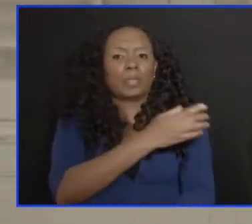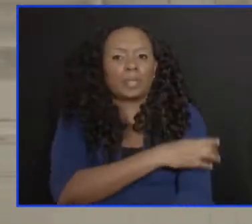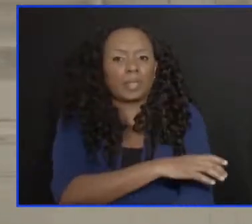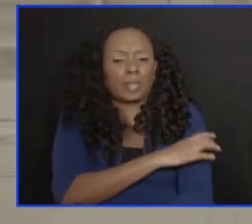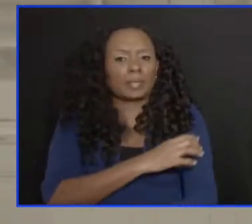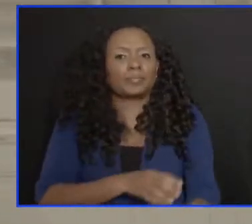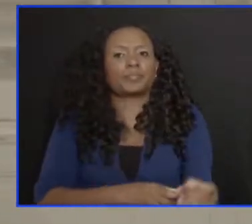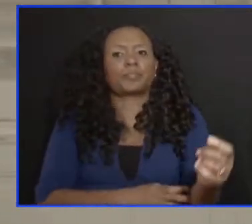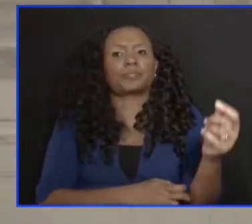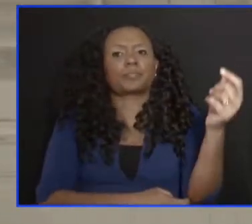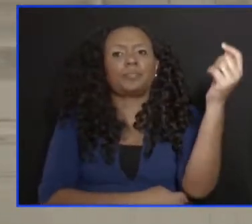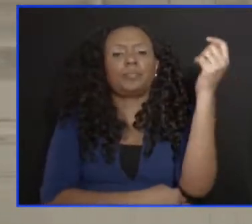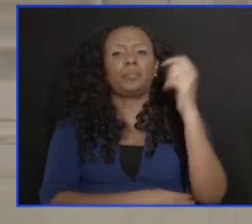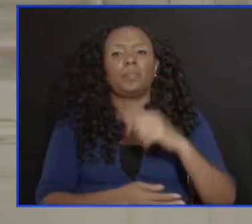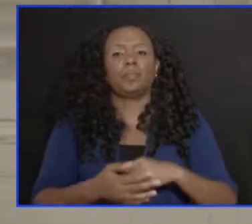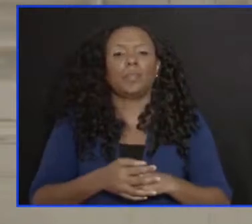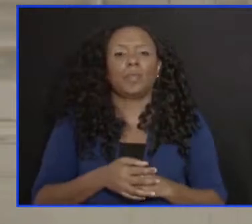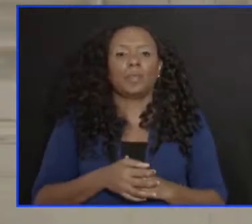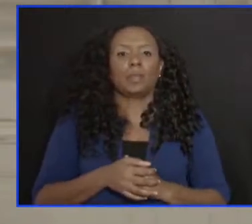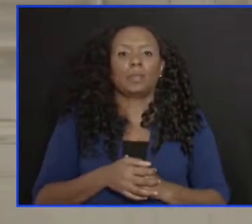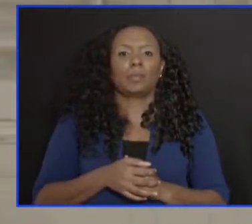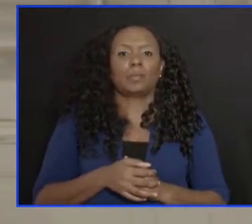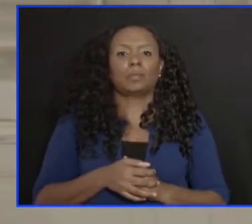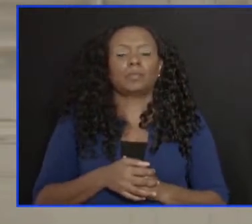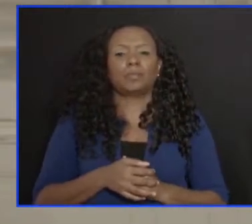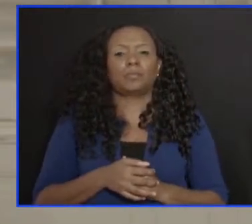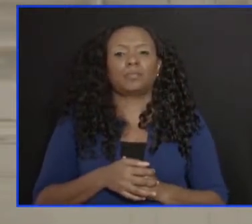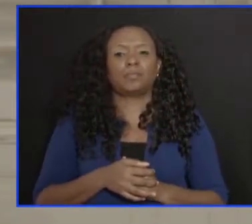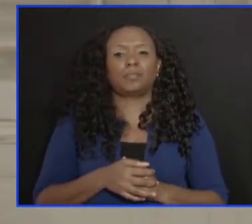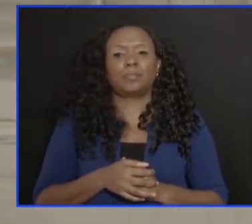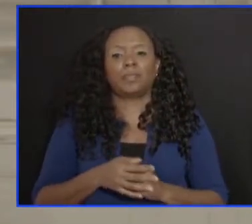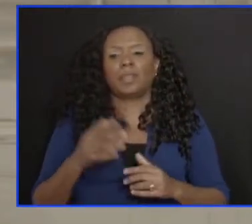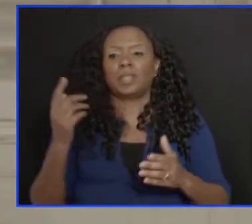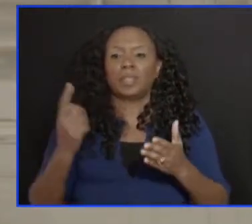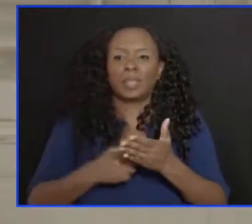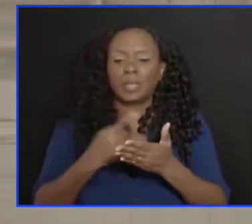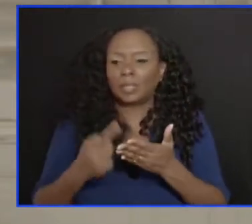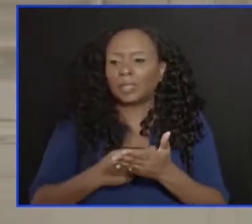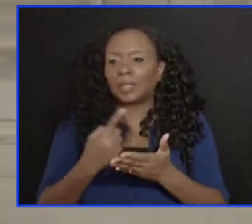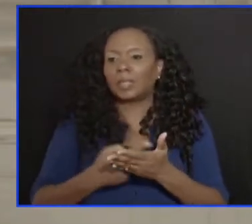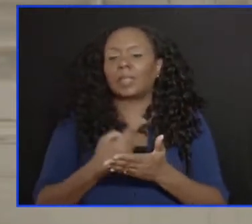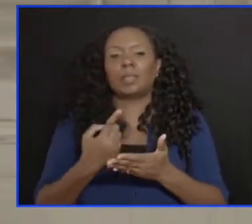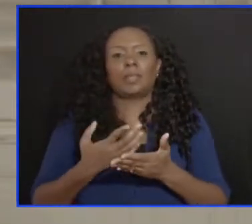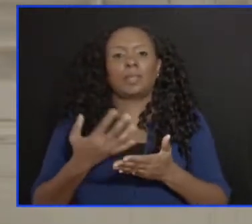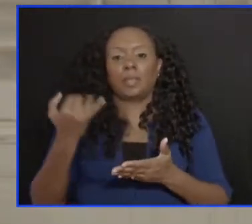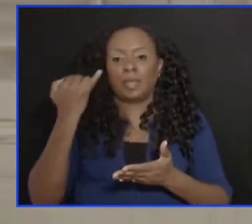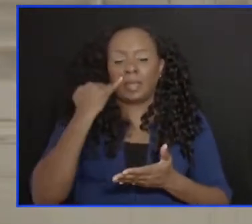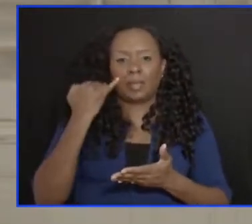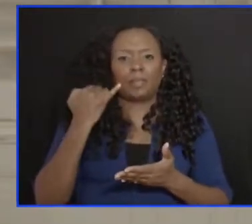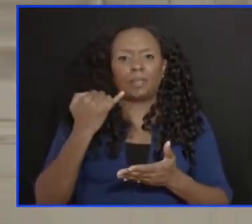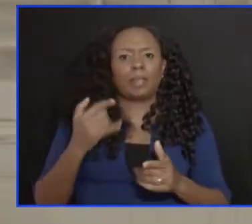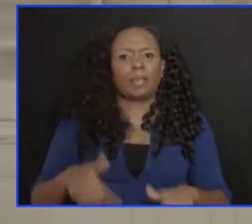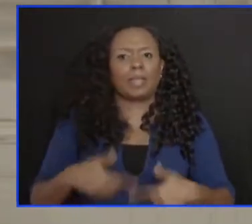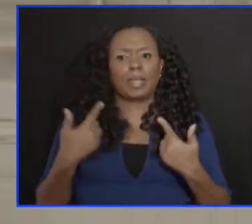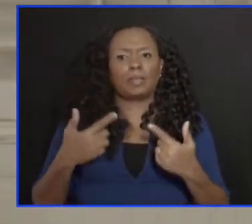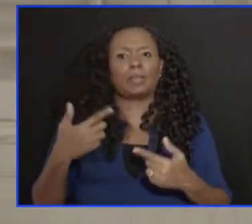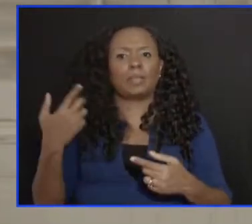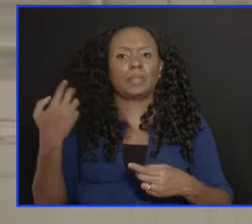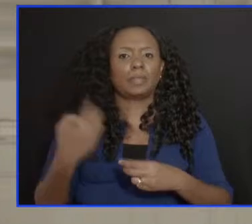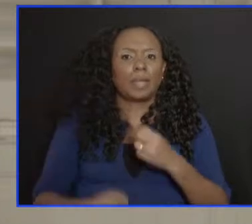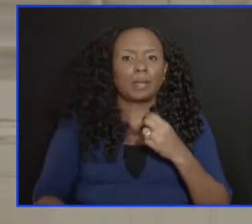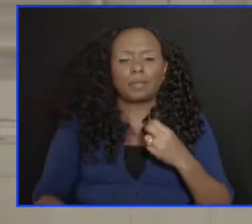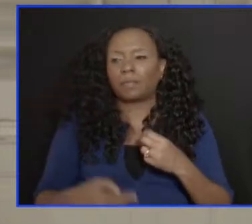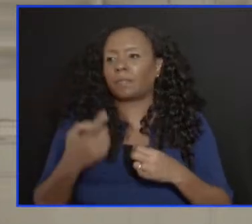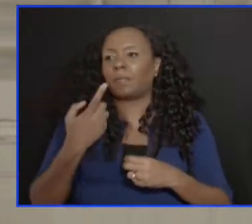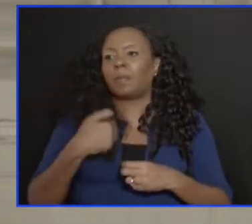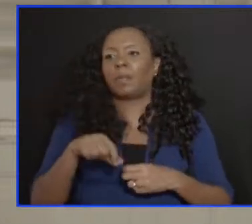available. Their general practitioners have those follow-ups. They often send notes. When things were tough, it was a bit difficult with the sheer number of thousands of people we